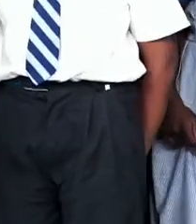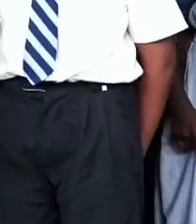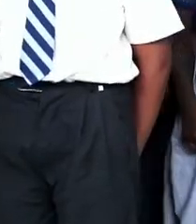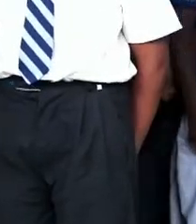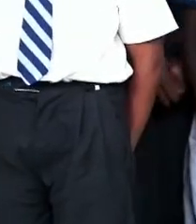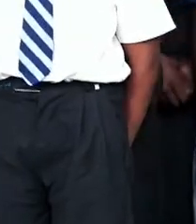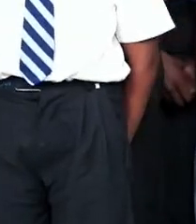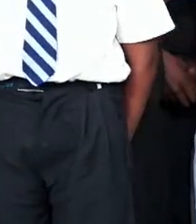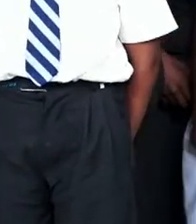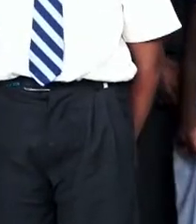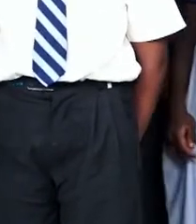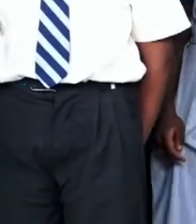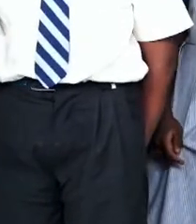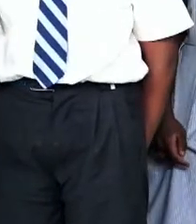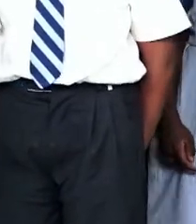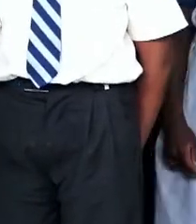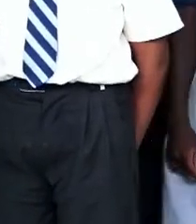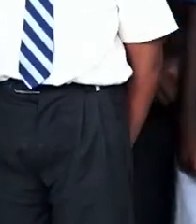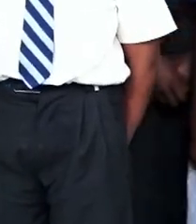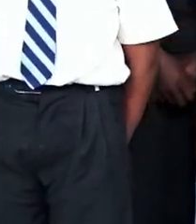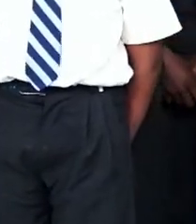ways for me.